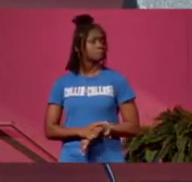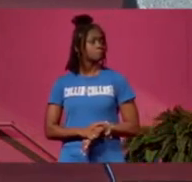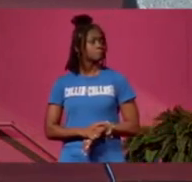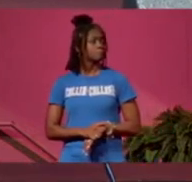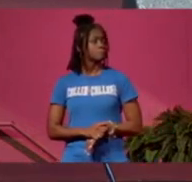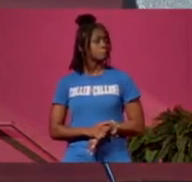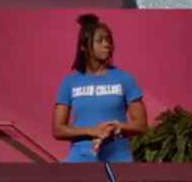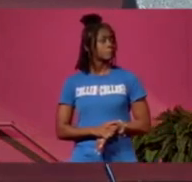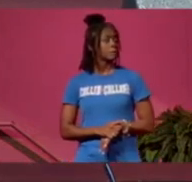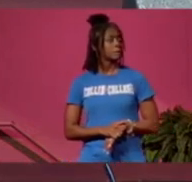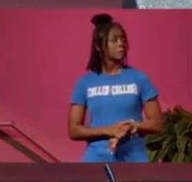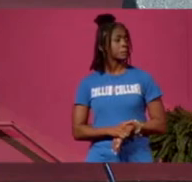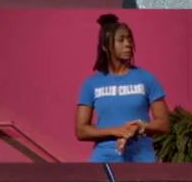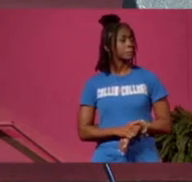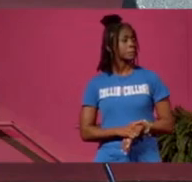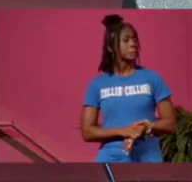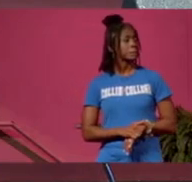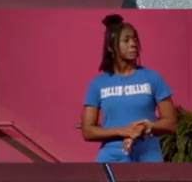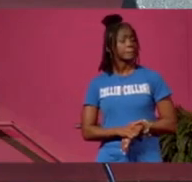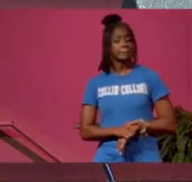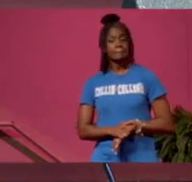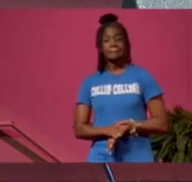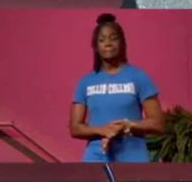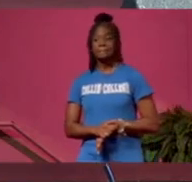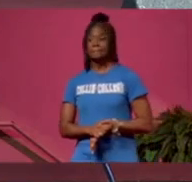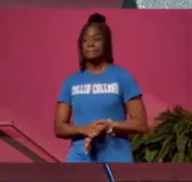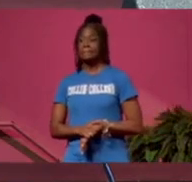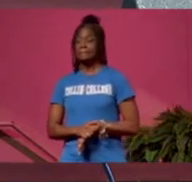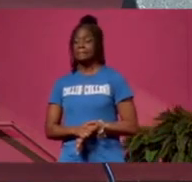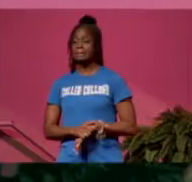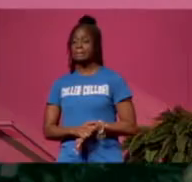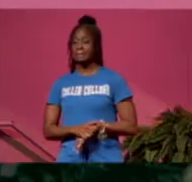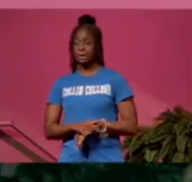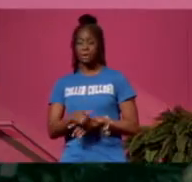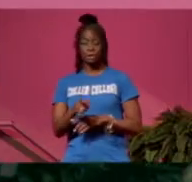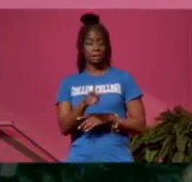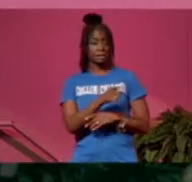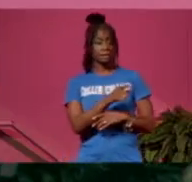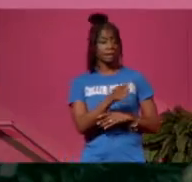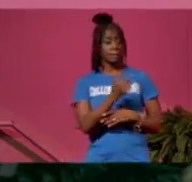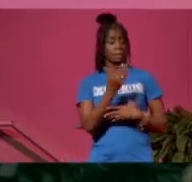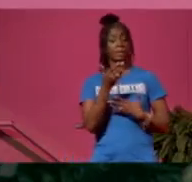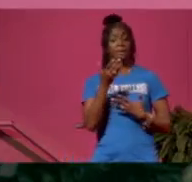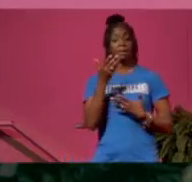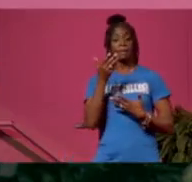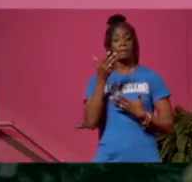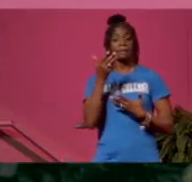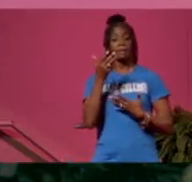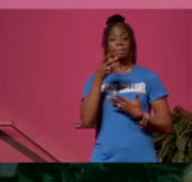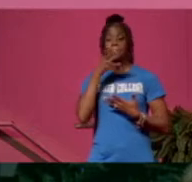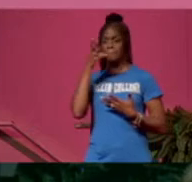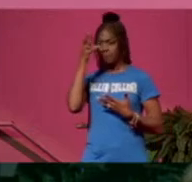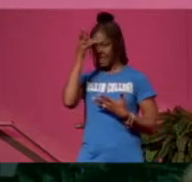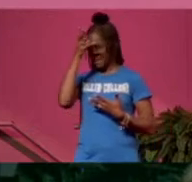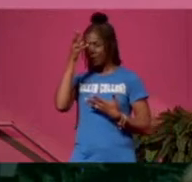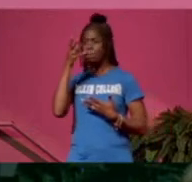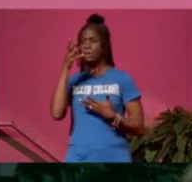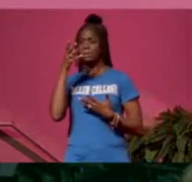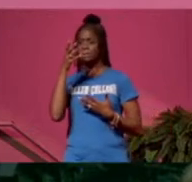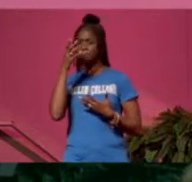Don't assume that I know. I need to hear you say it. I need you to speak life over